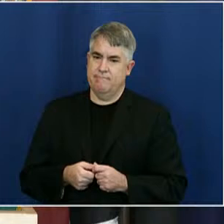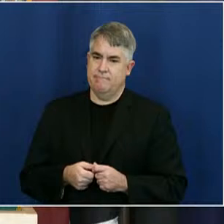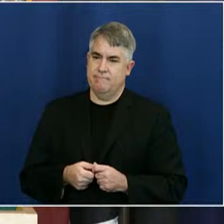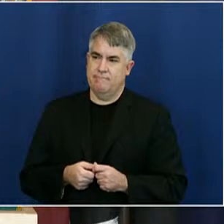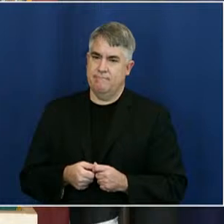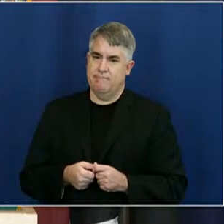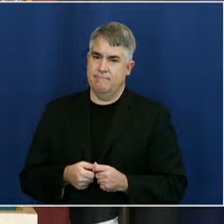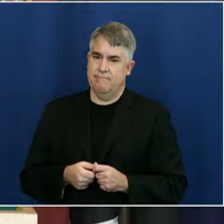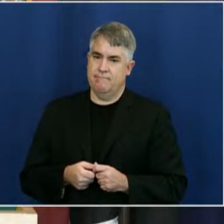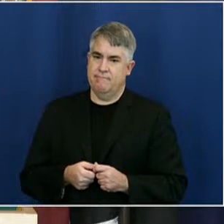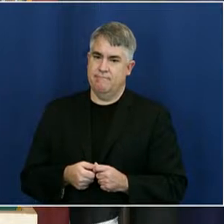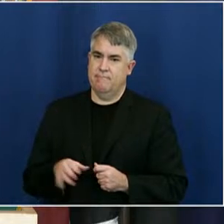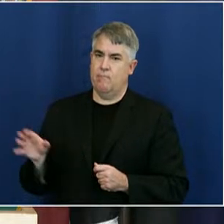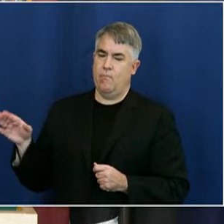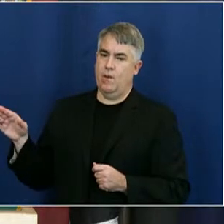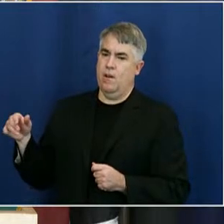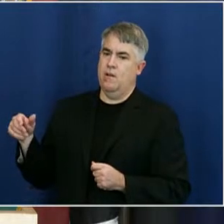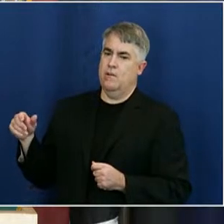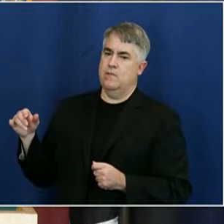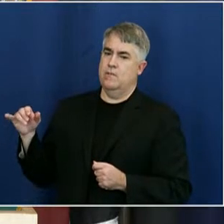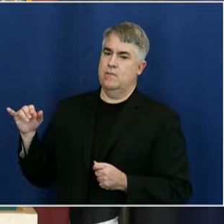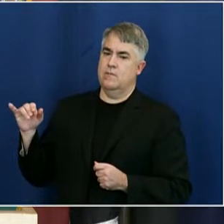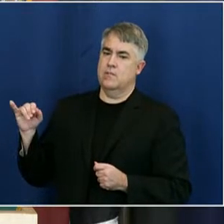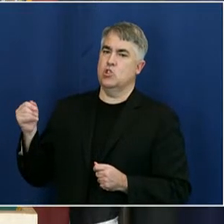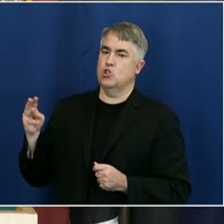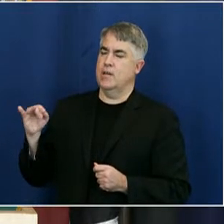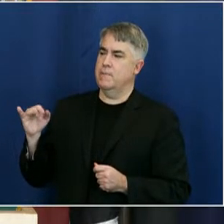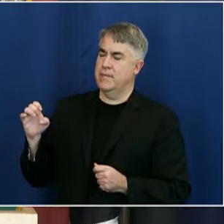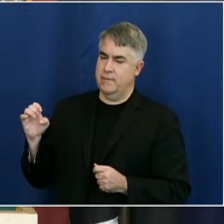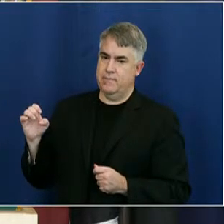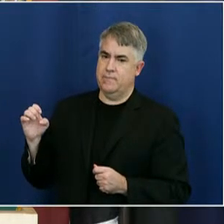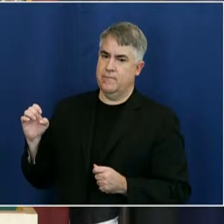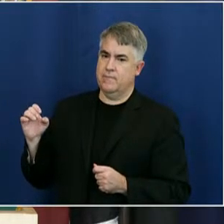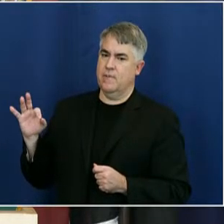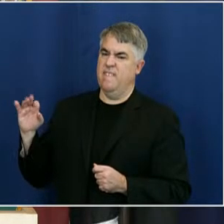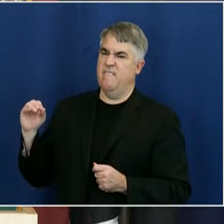This question is from Jamie Chambers with Fox 5 News.